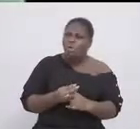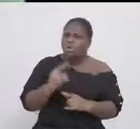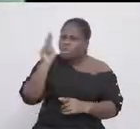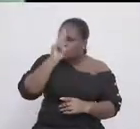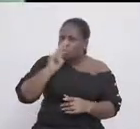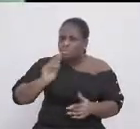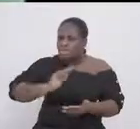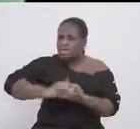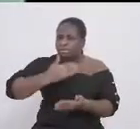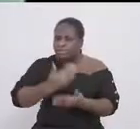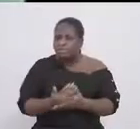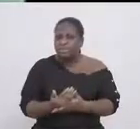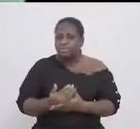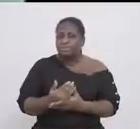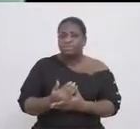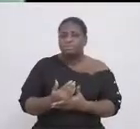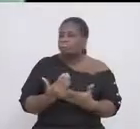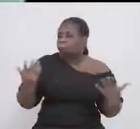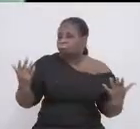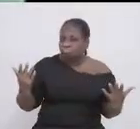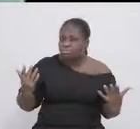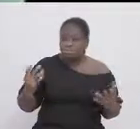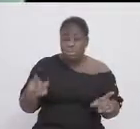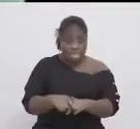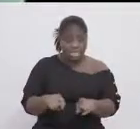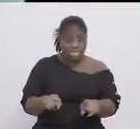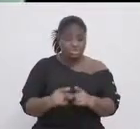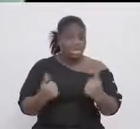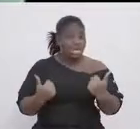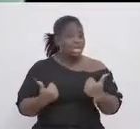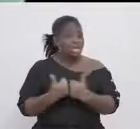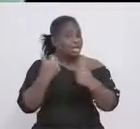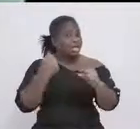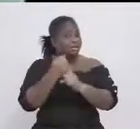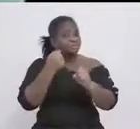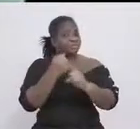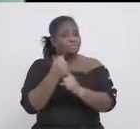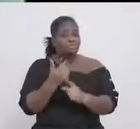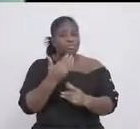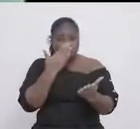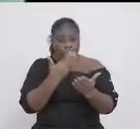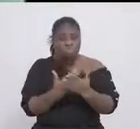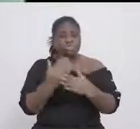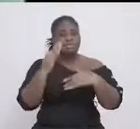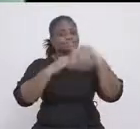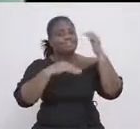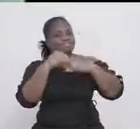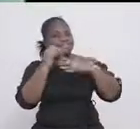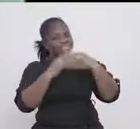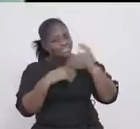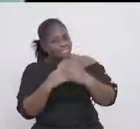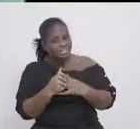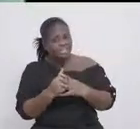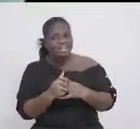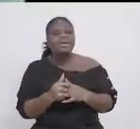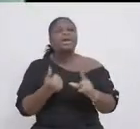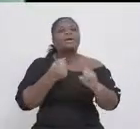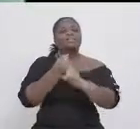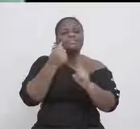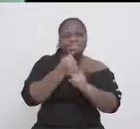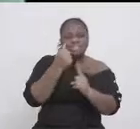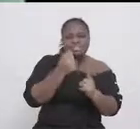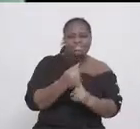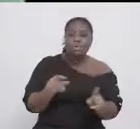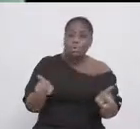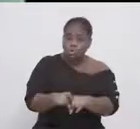things? Is one of the questions. So whilst we are advocating for good infrastructure, I would also advocate that, look, we really